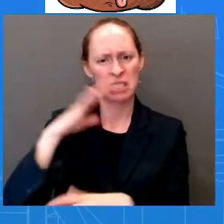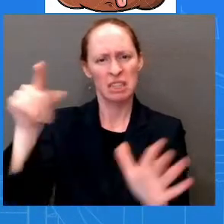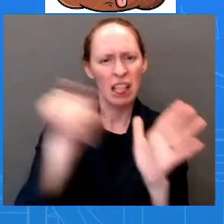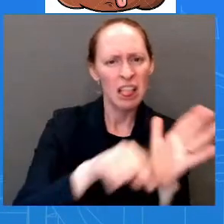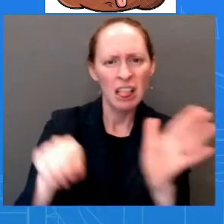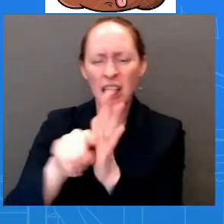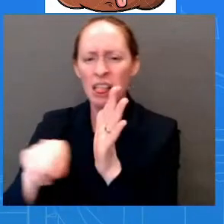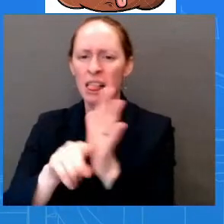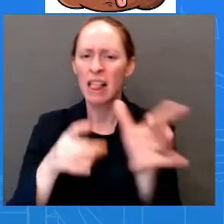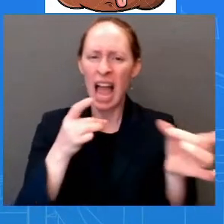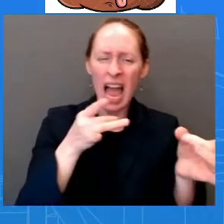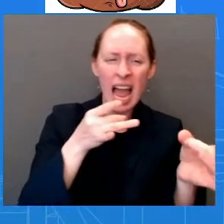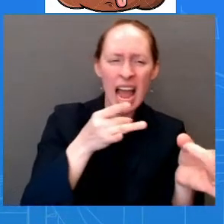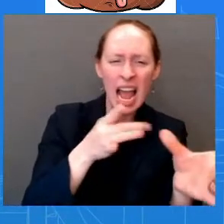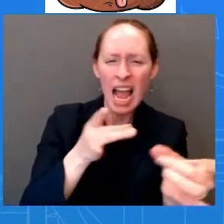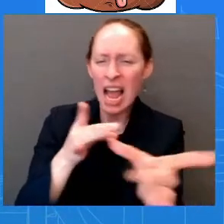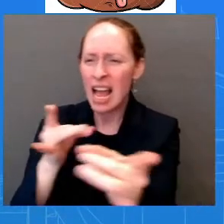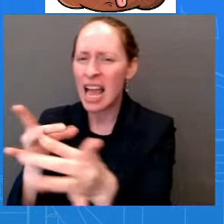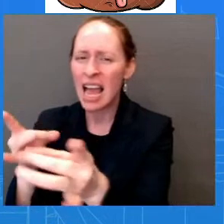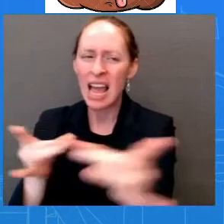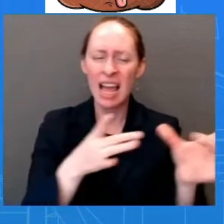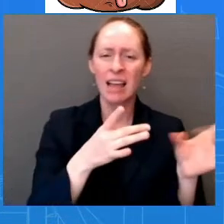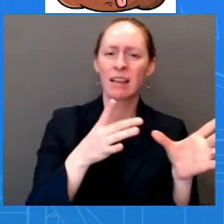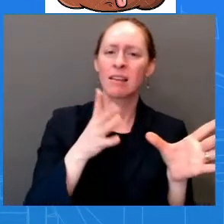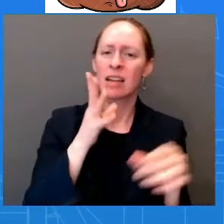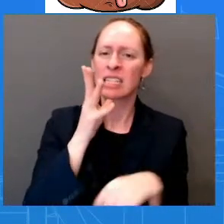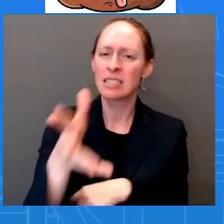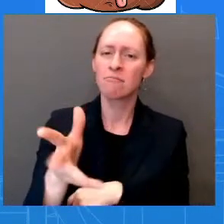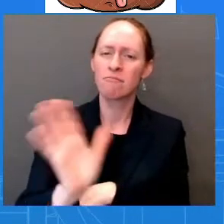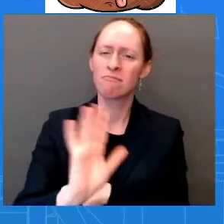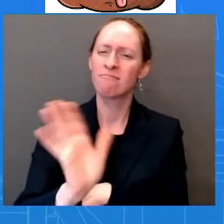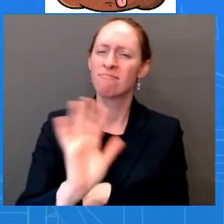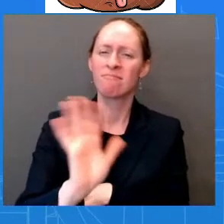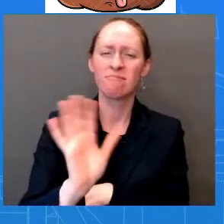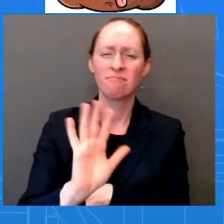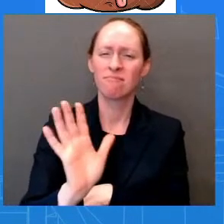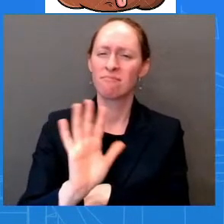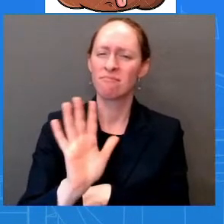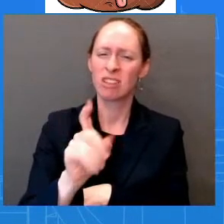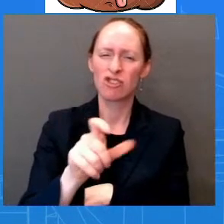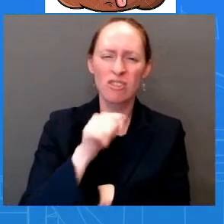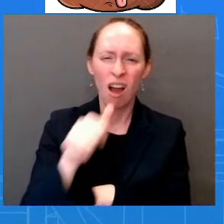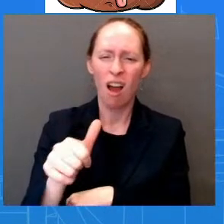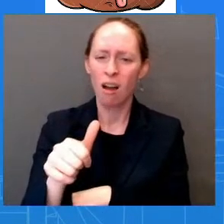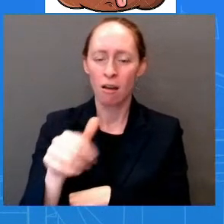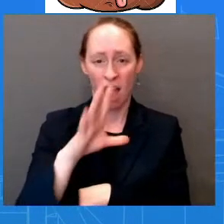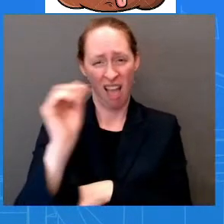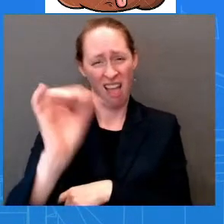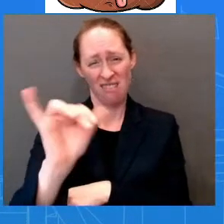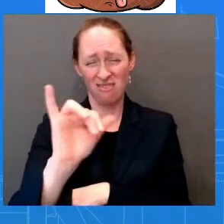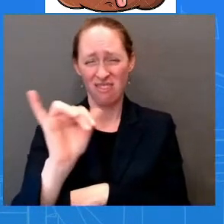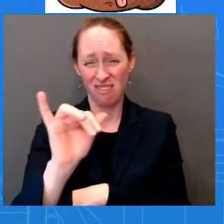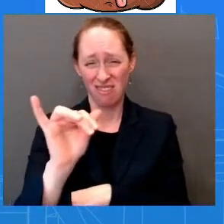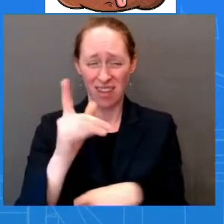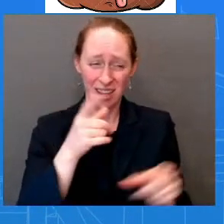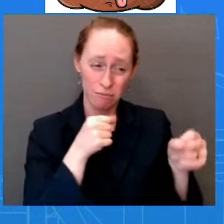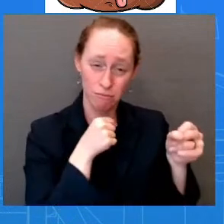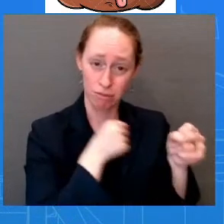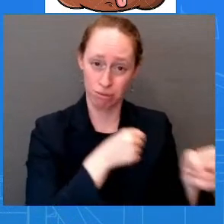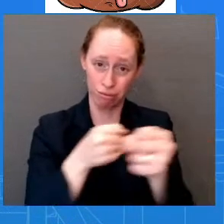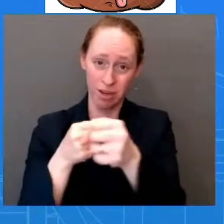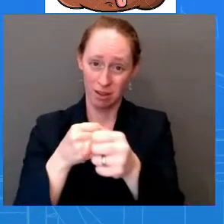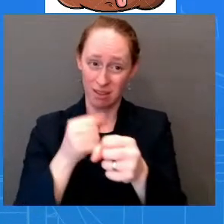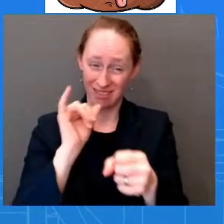rifles, which is why we will continue to push for an assault weapons ban. Like trans assault rifles or like just regular